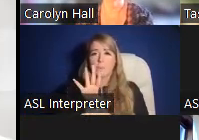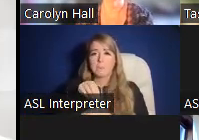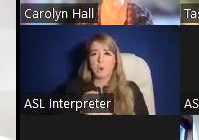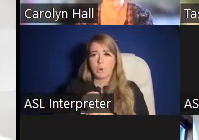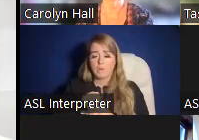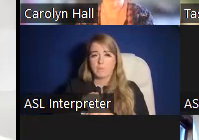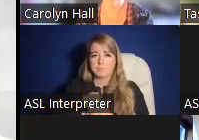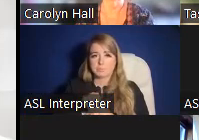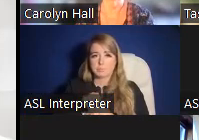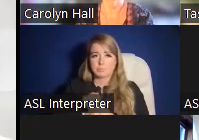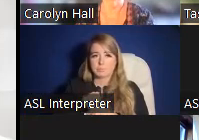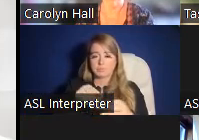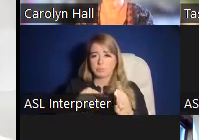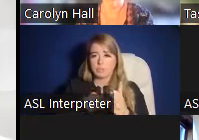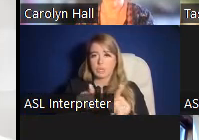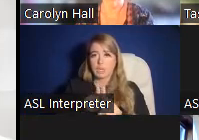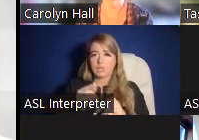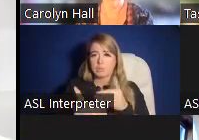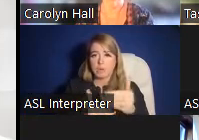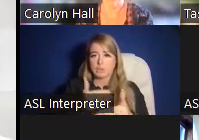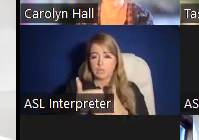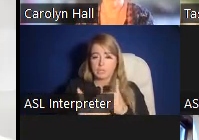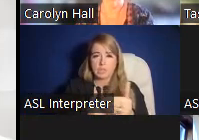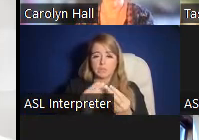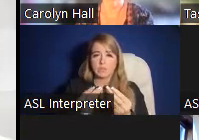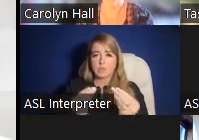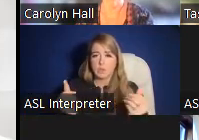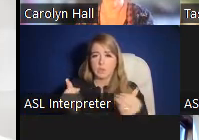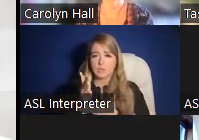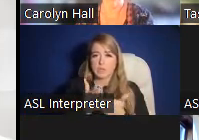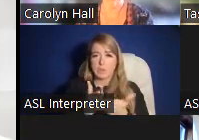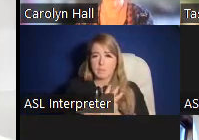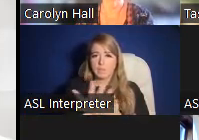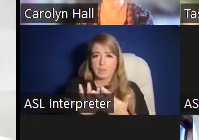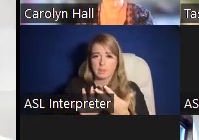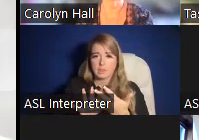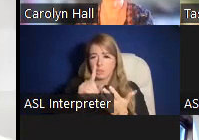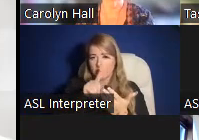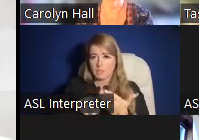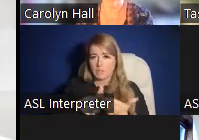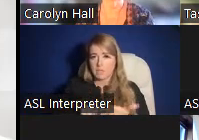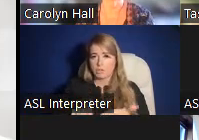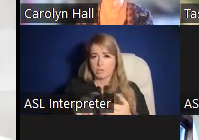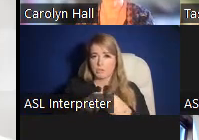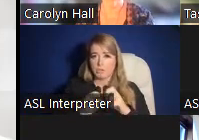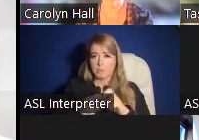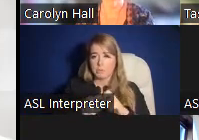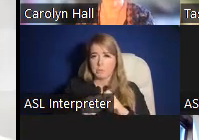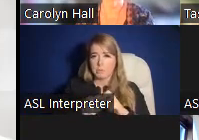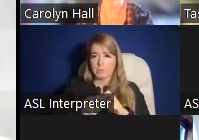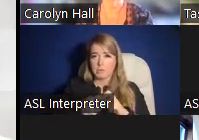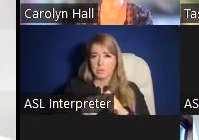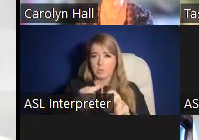the process of like solving some of these investigation problems, like